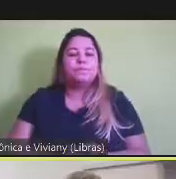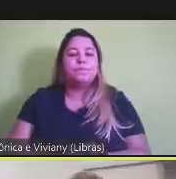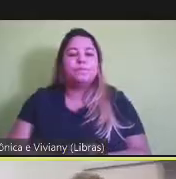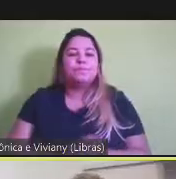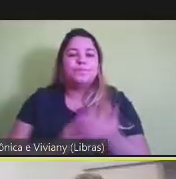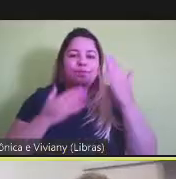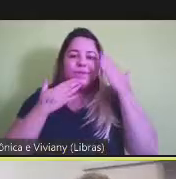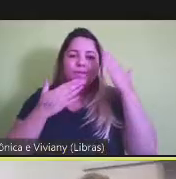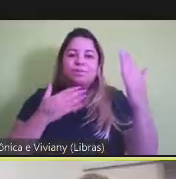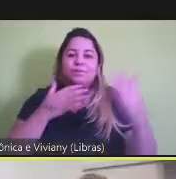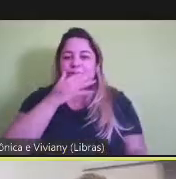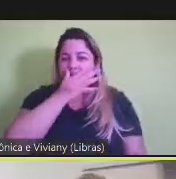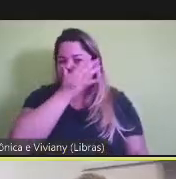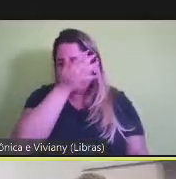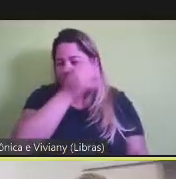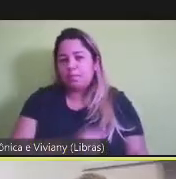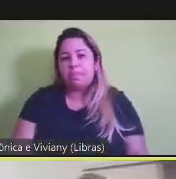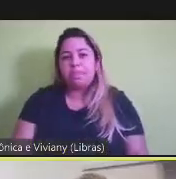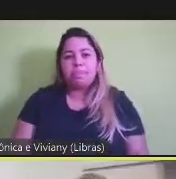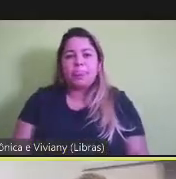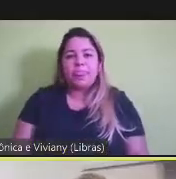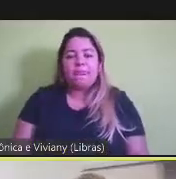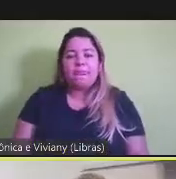available for the debate later.